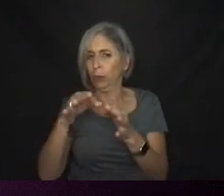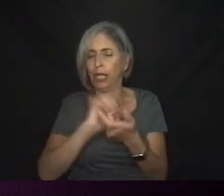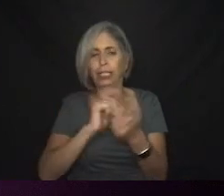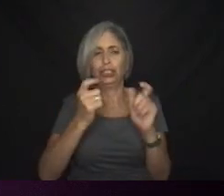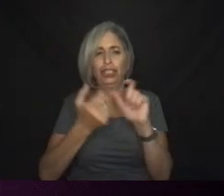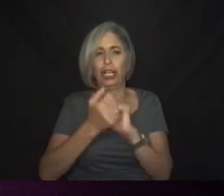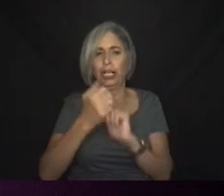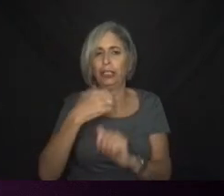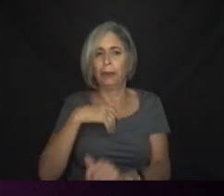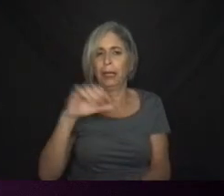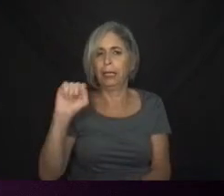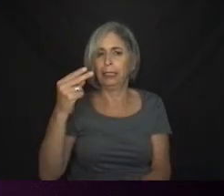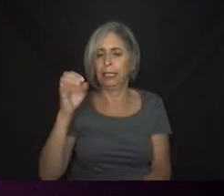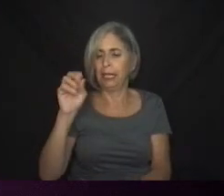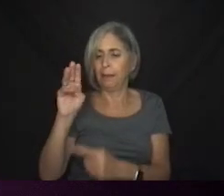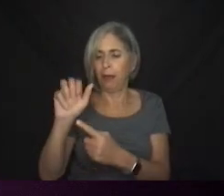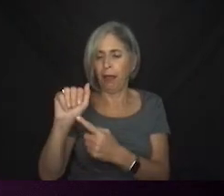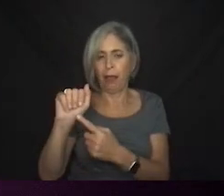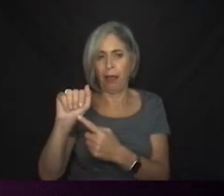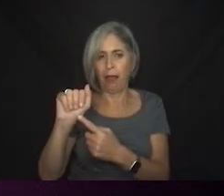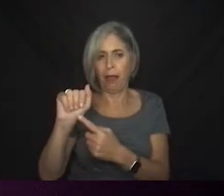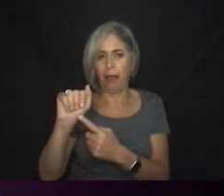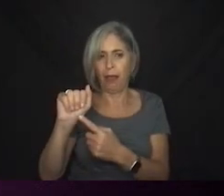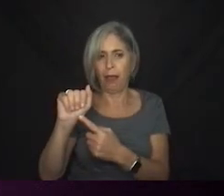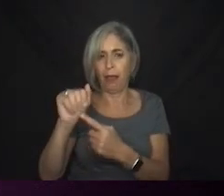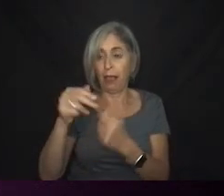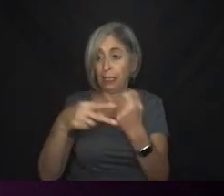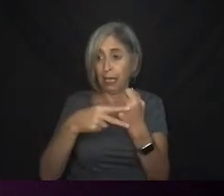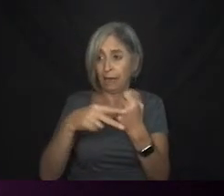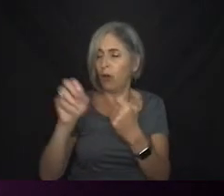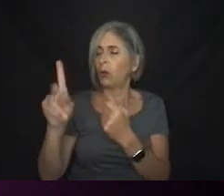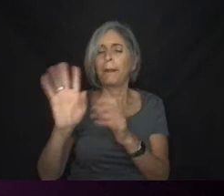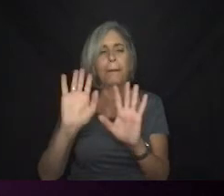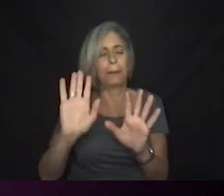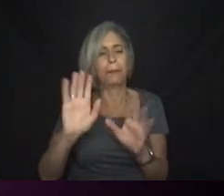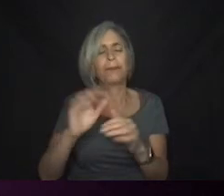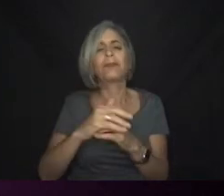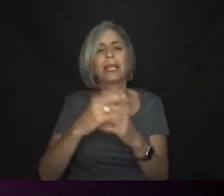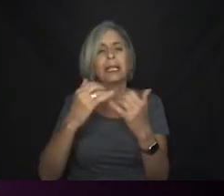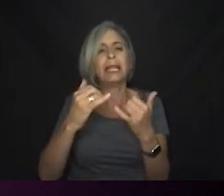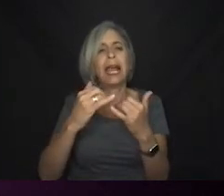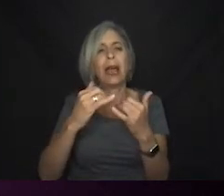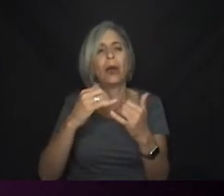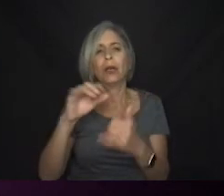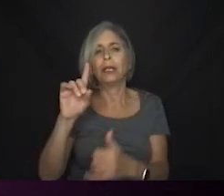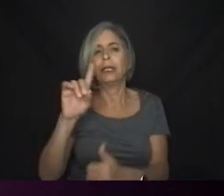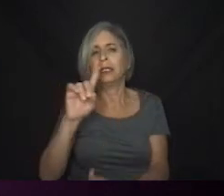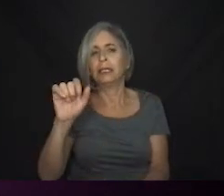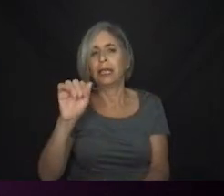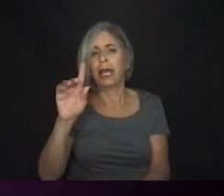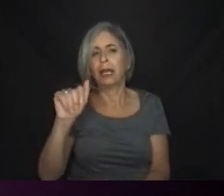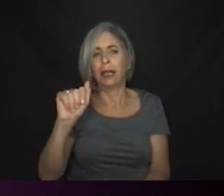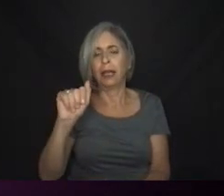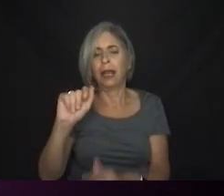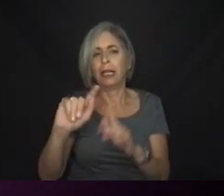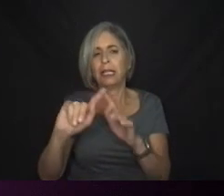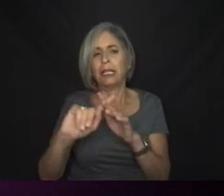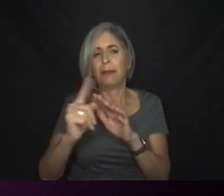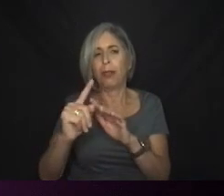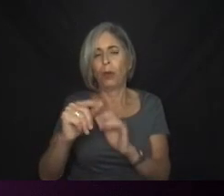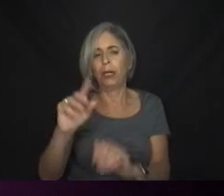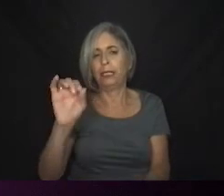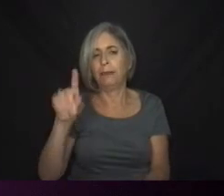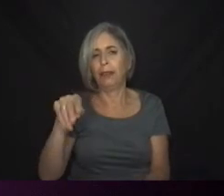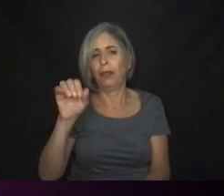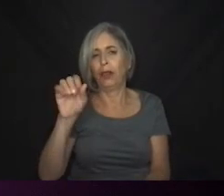schema. What? Did I save that? OK, I've changed my schema. And now if I do Zata deploy with